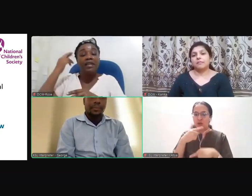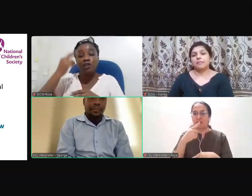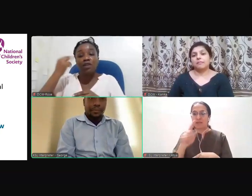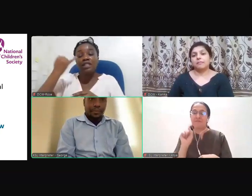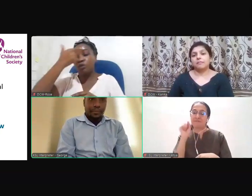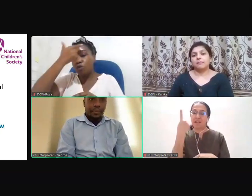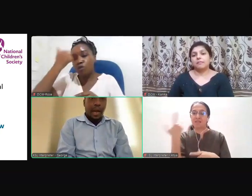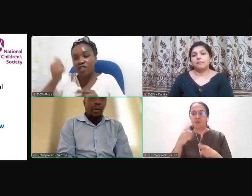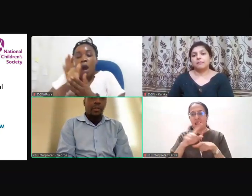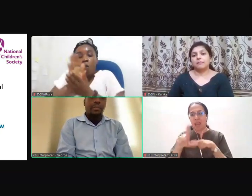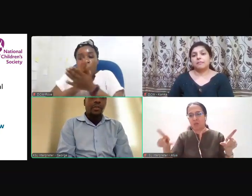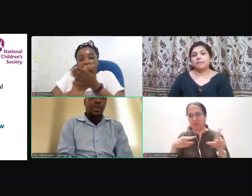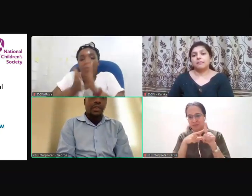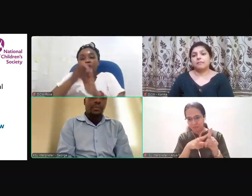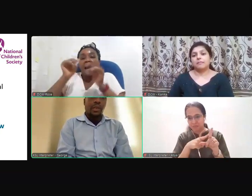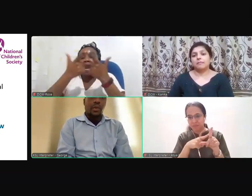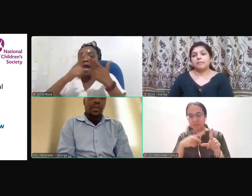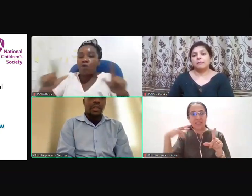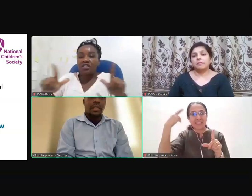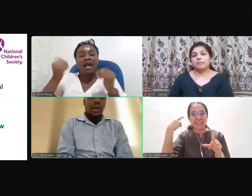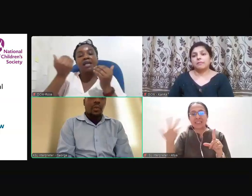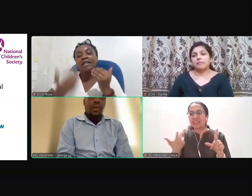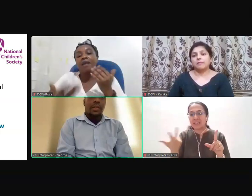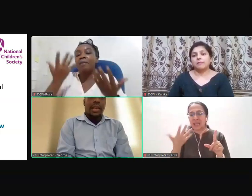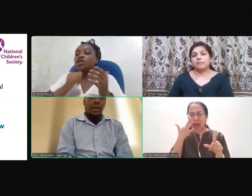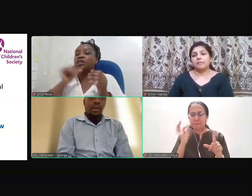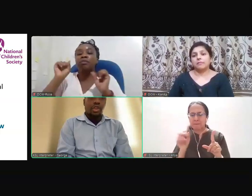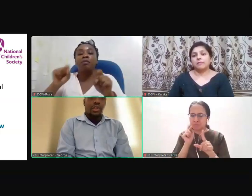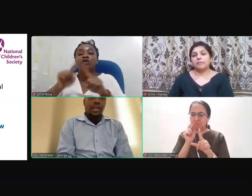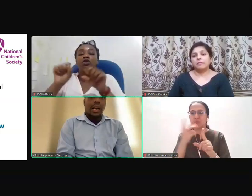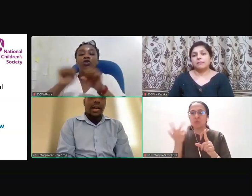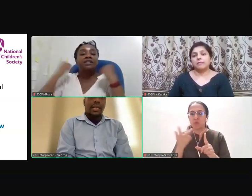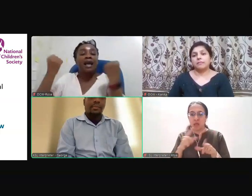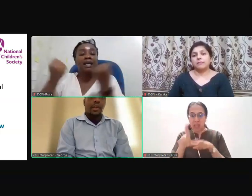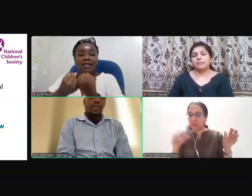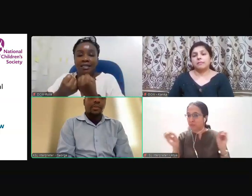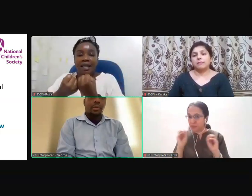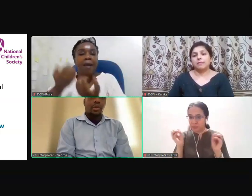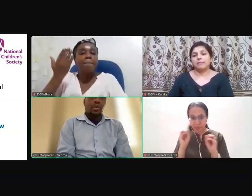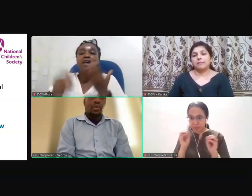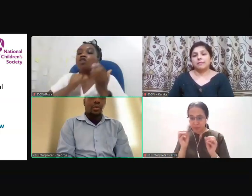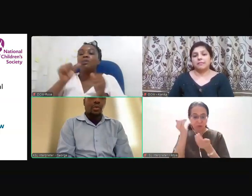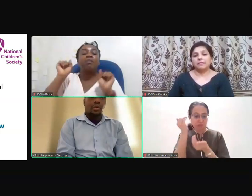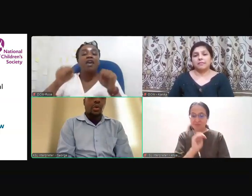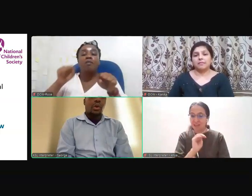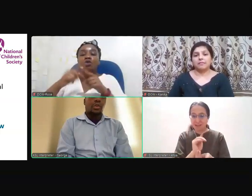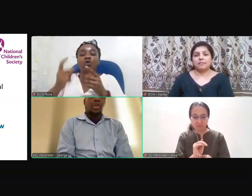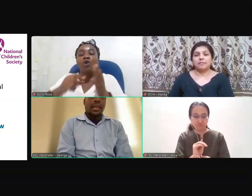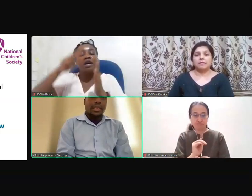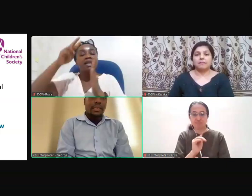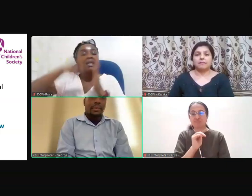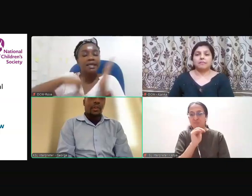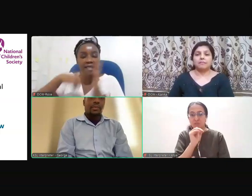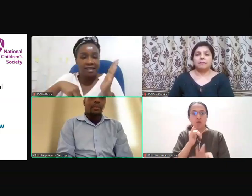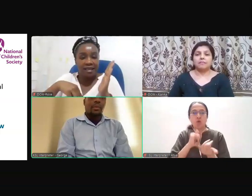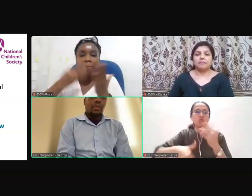one. And one of the main reasons is because without the language, a child may not be able to